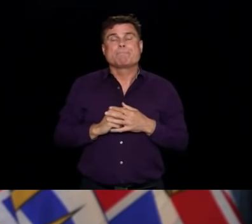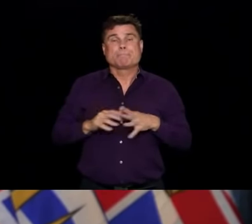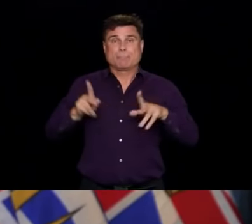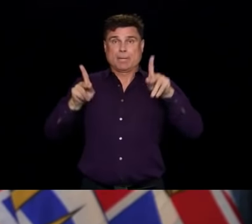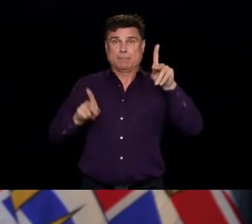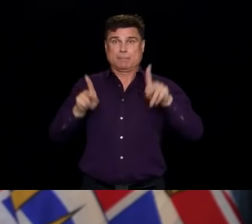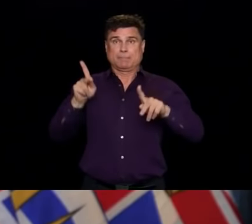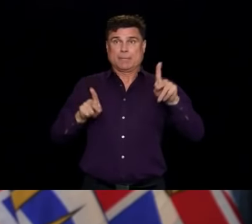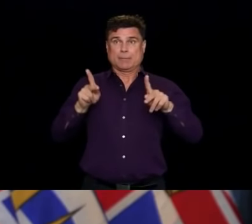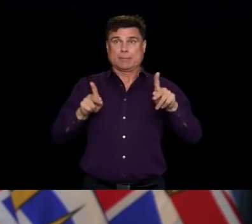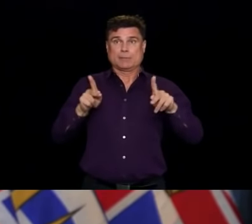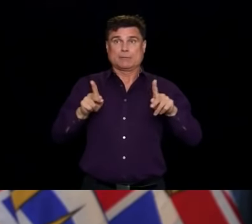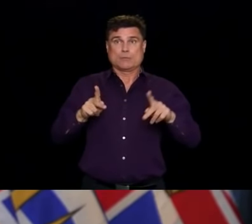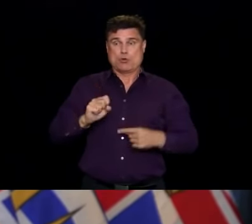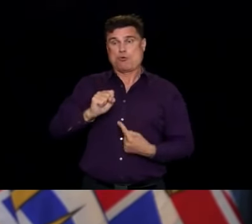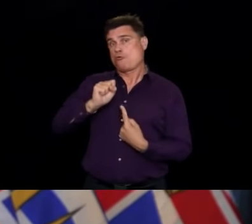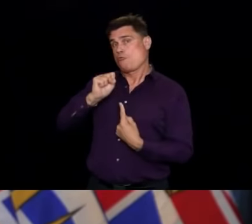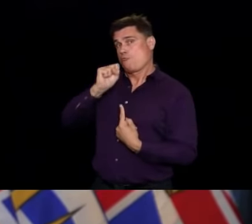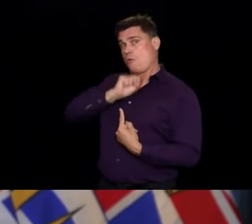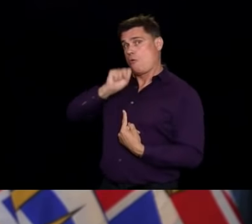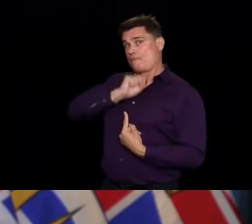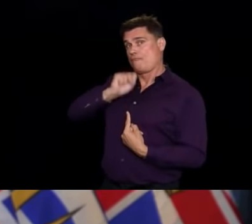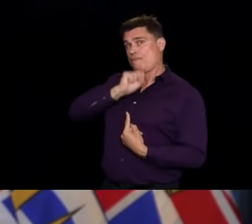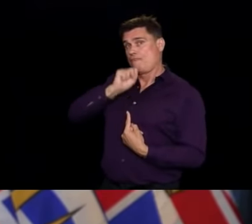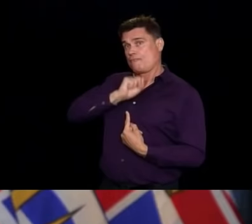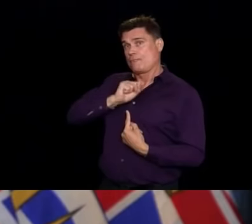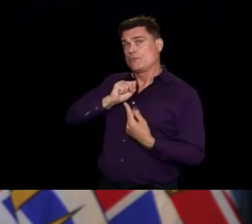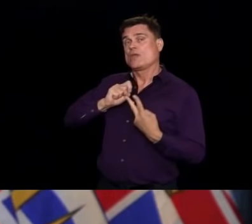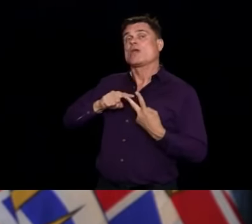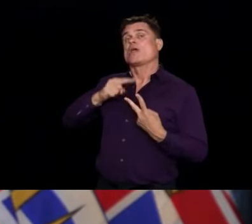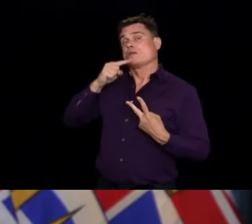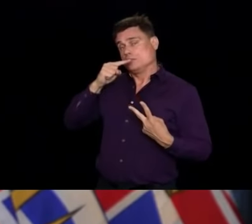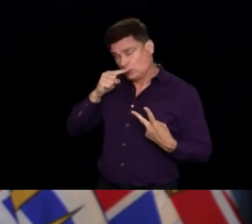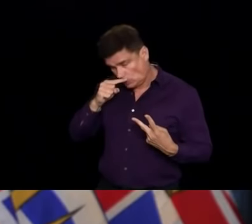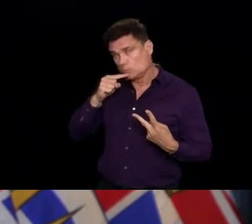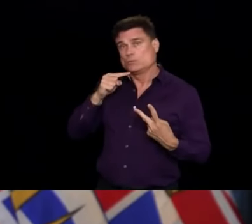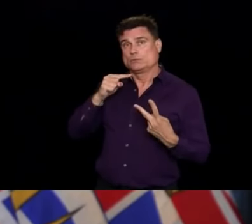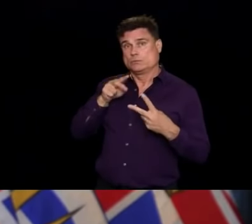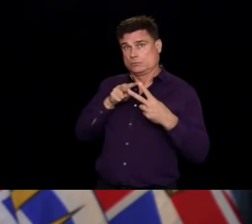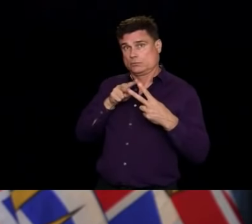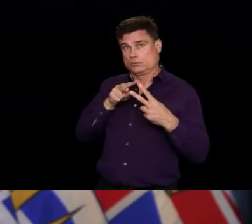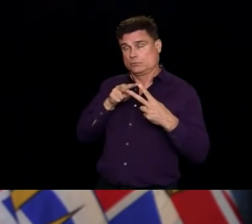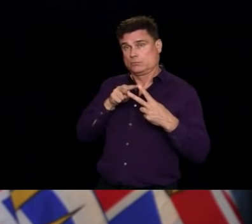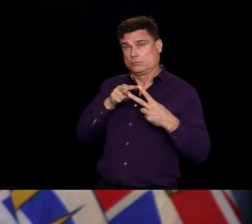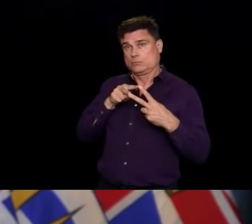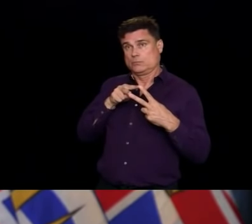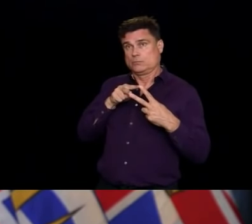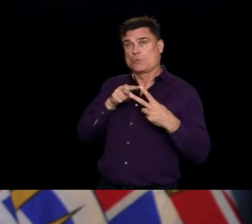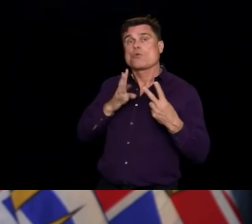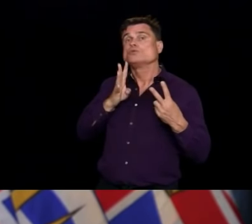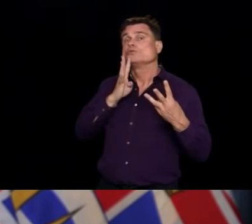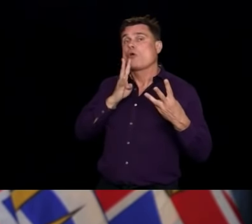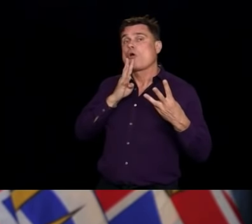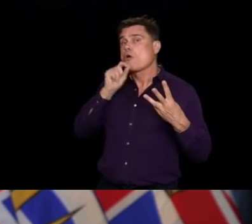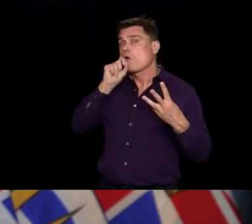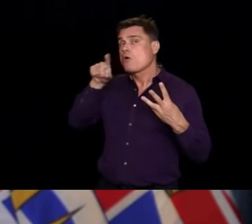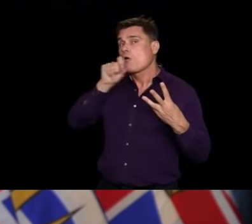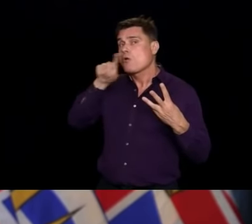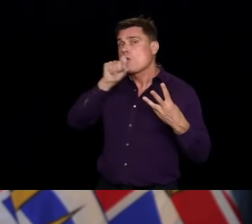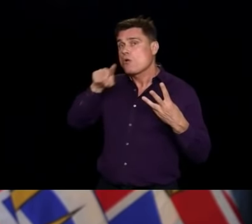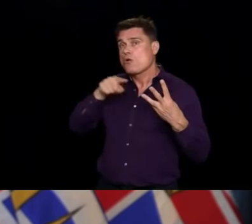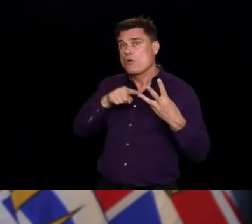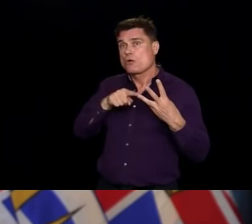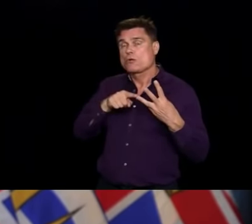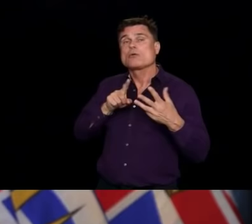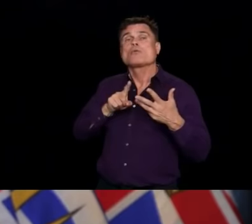it's the larger ones that are often deposited up in the back of the throat or in the upper part of the lungs. And when we talk